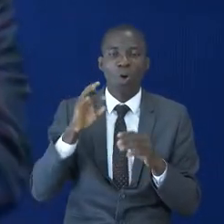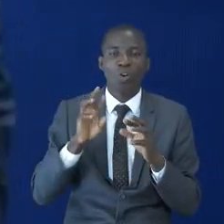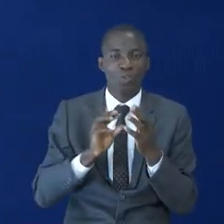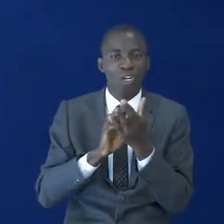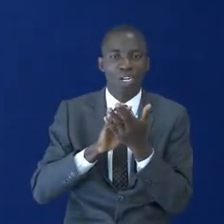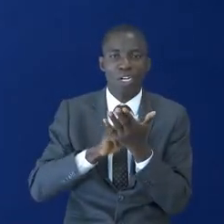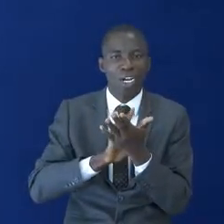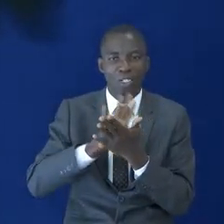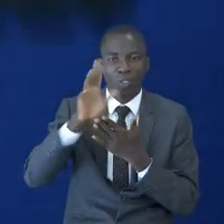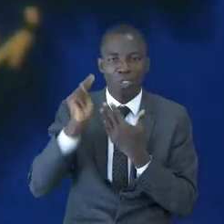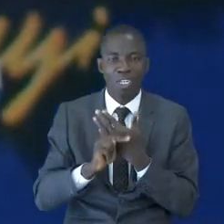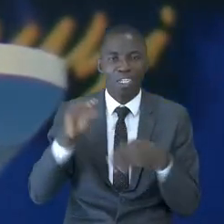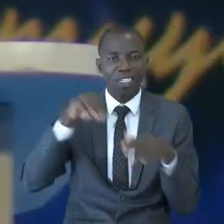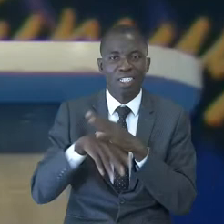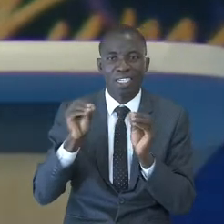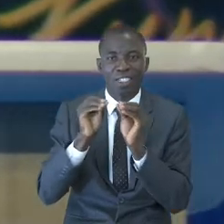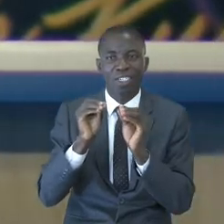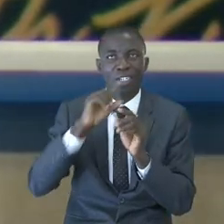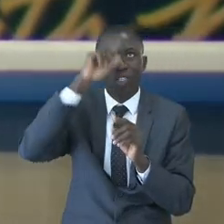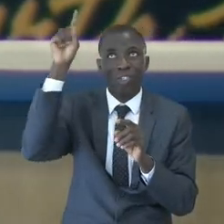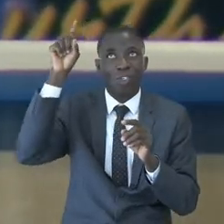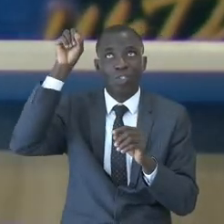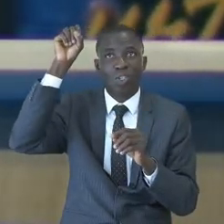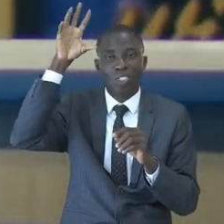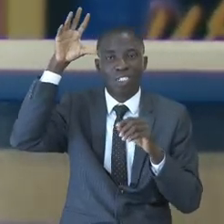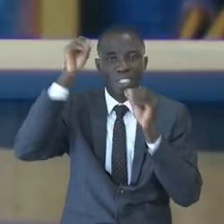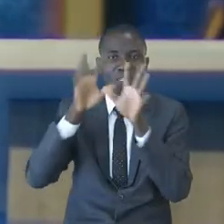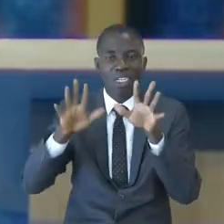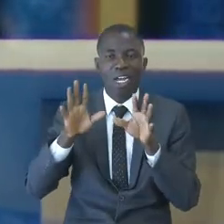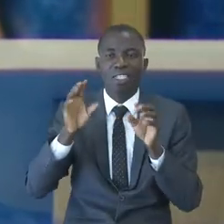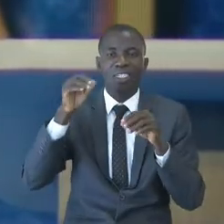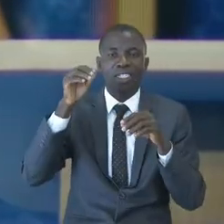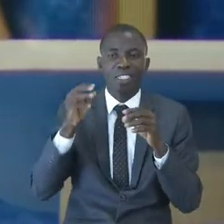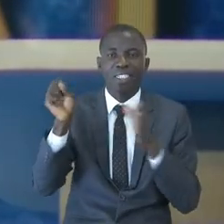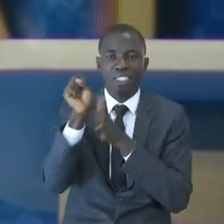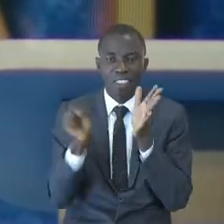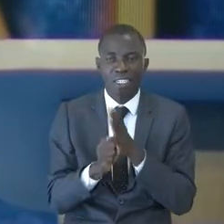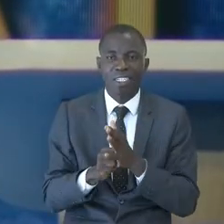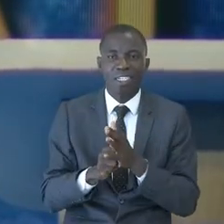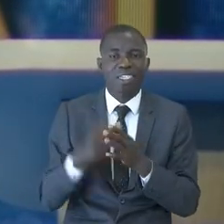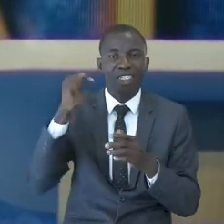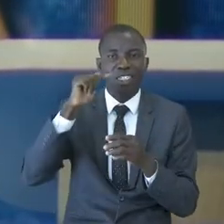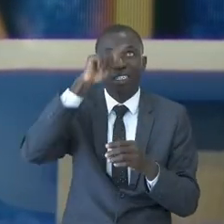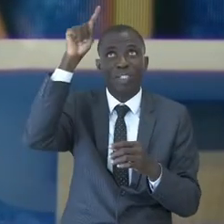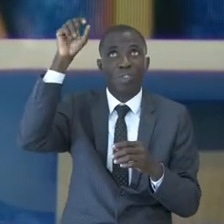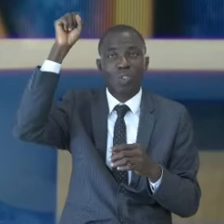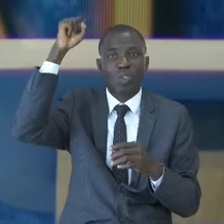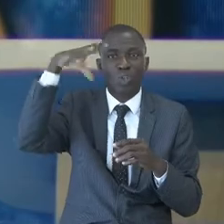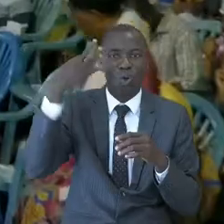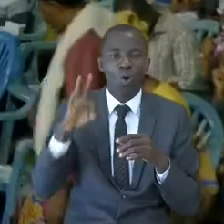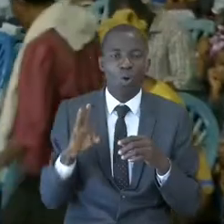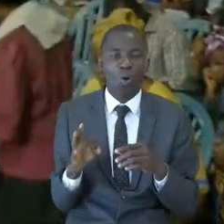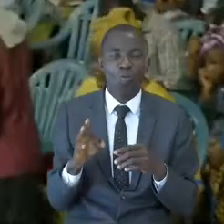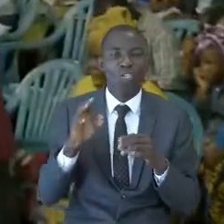the sunshine state, the Son of Righteousness will arise in your